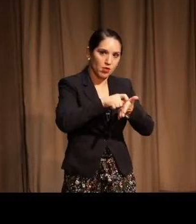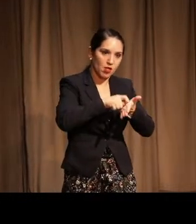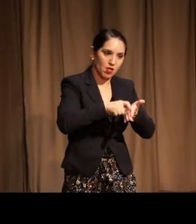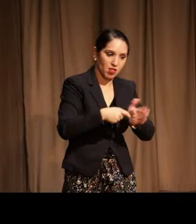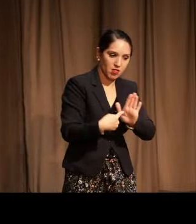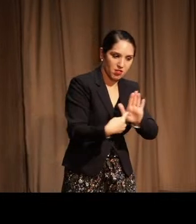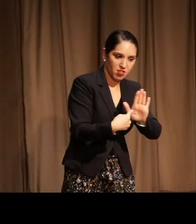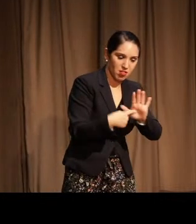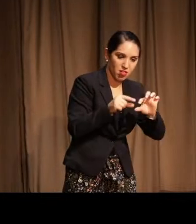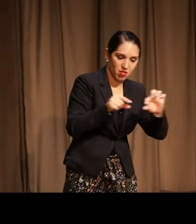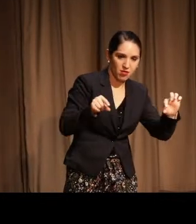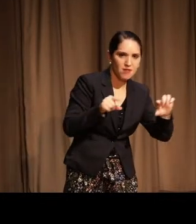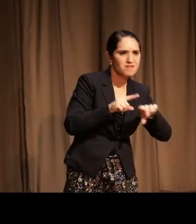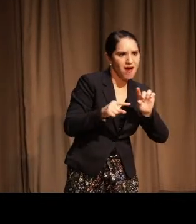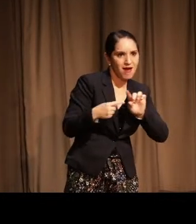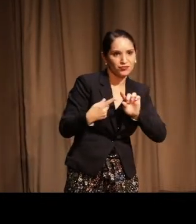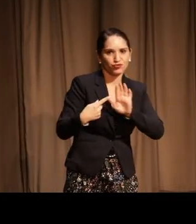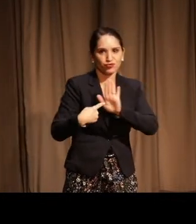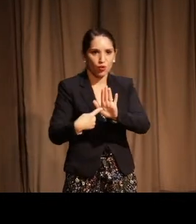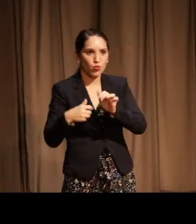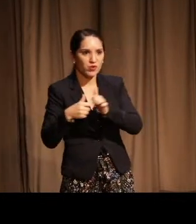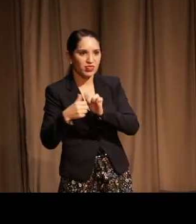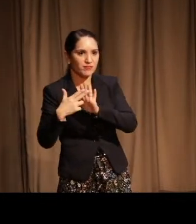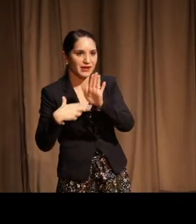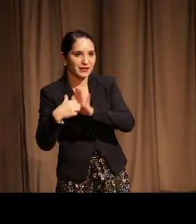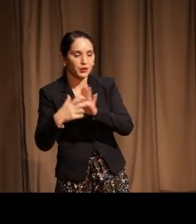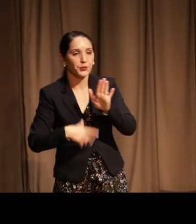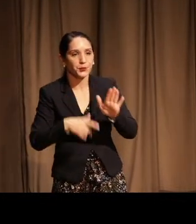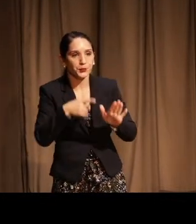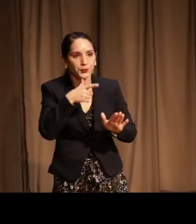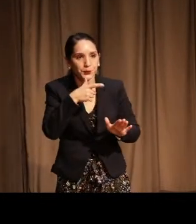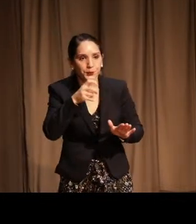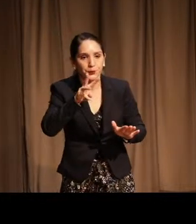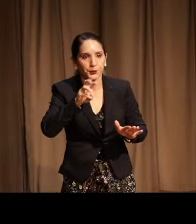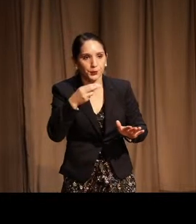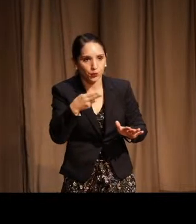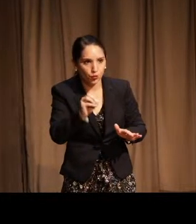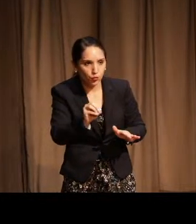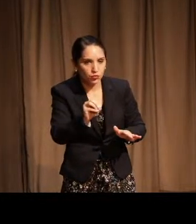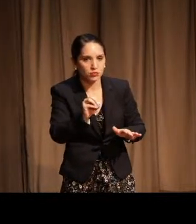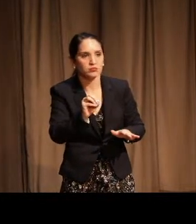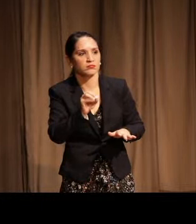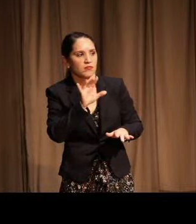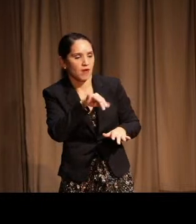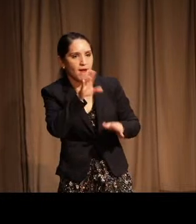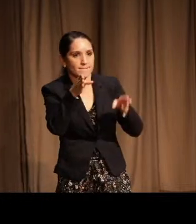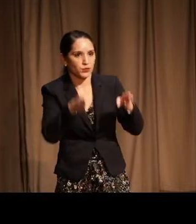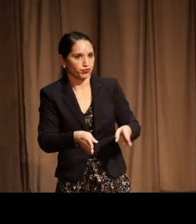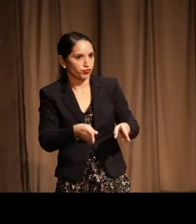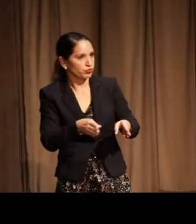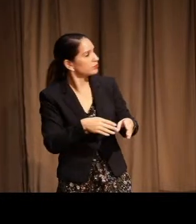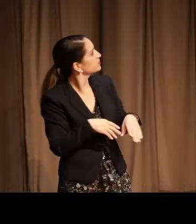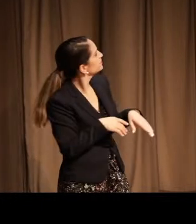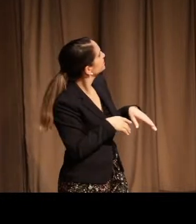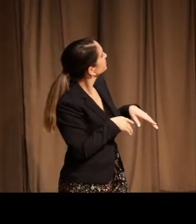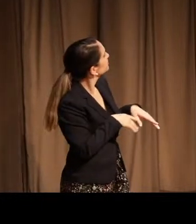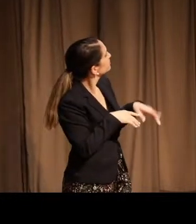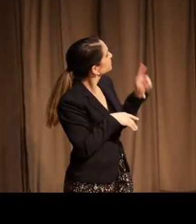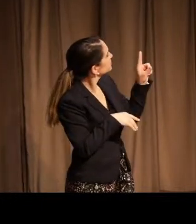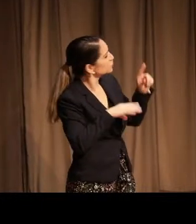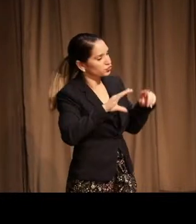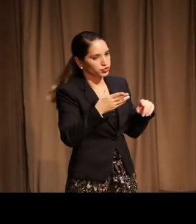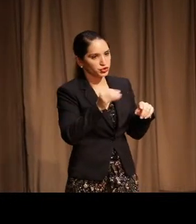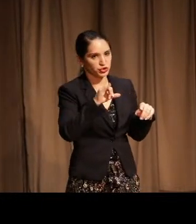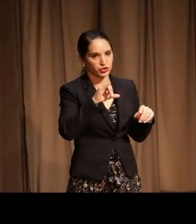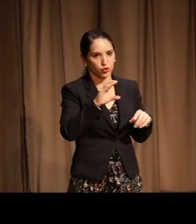about who Chico Mendes is and what this quote represents in the exhibition, and